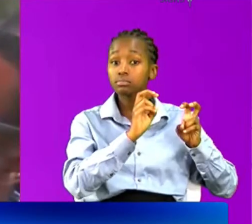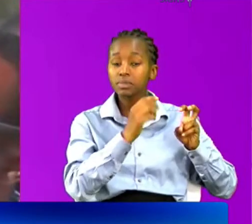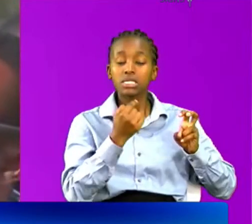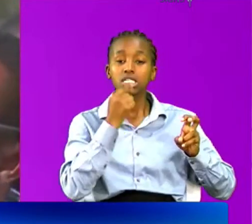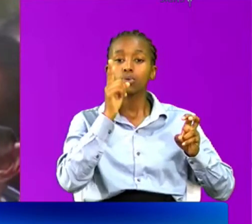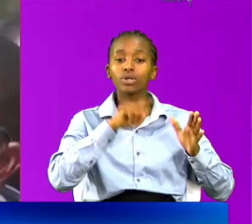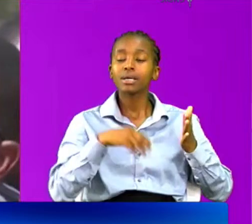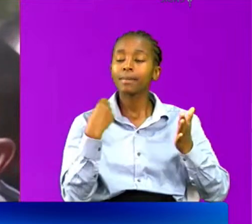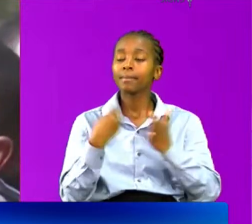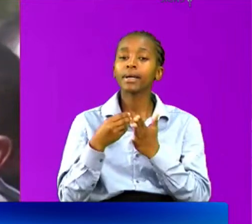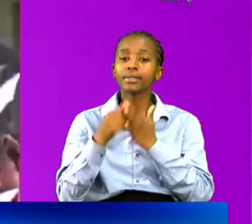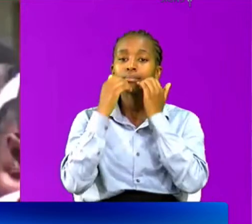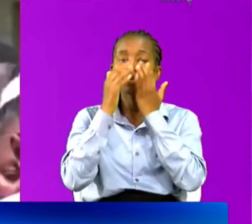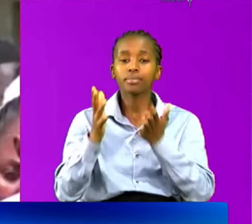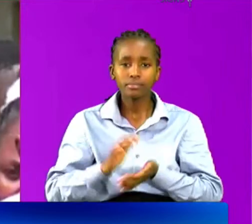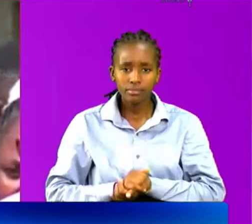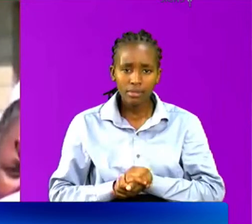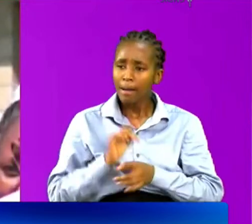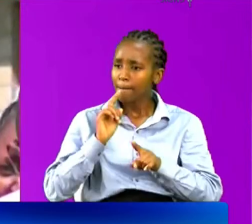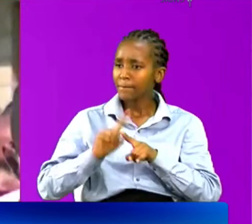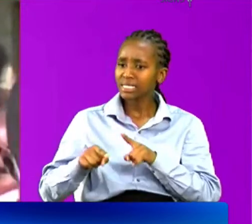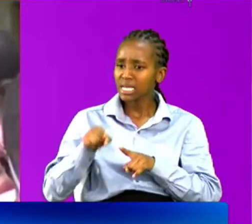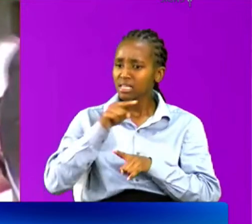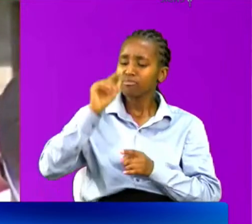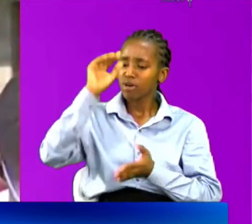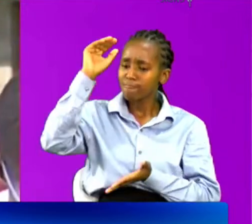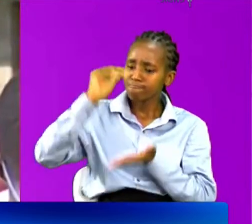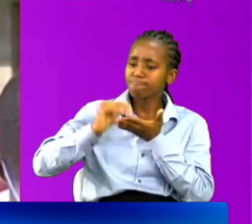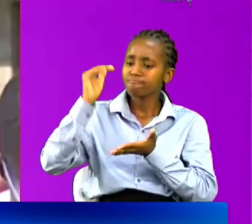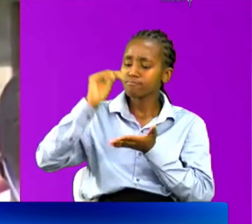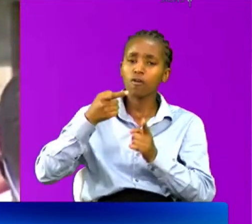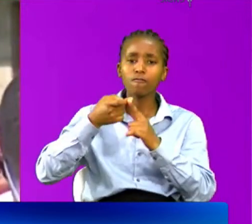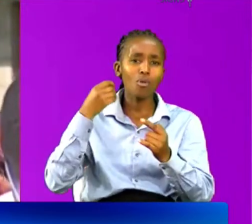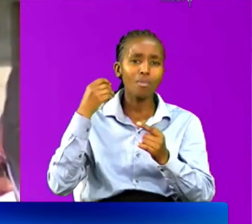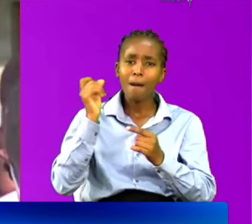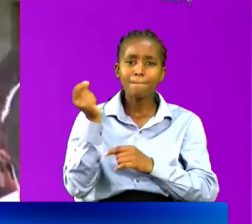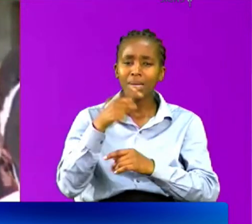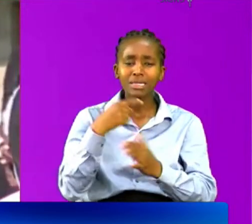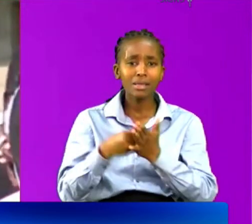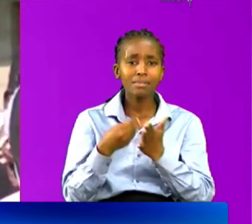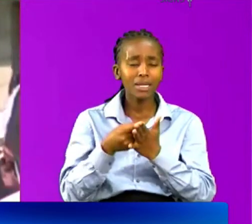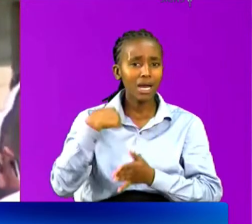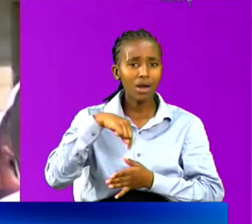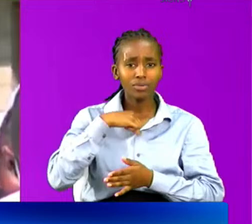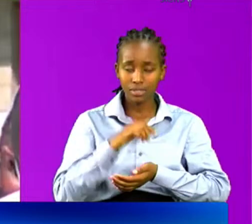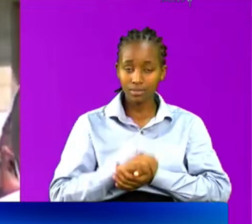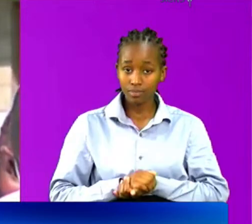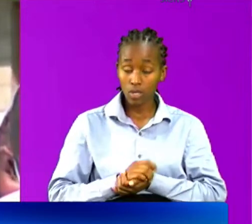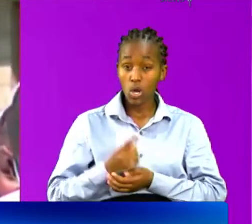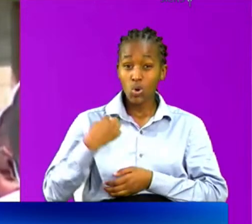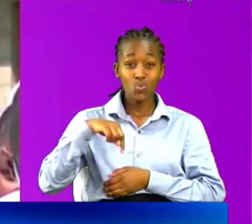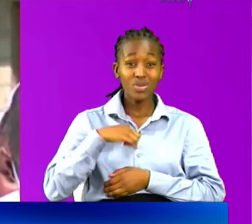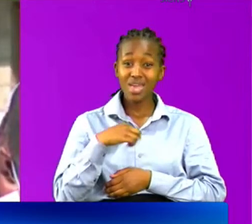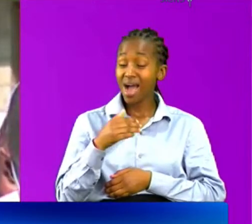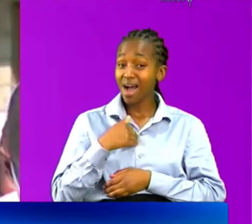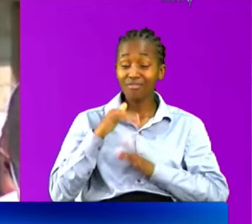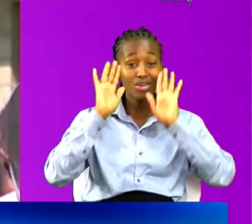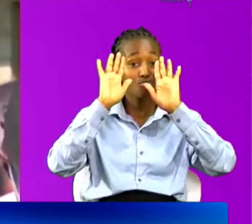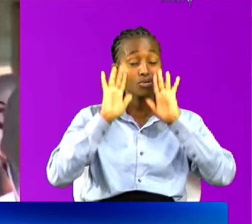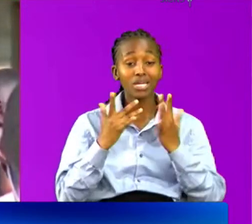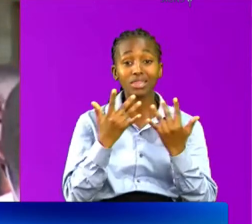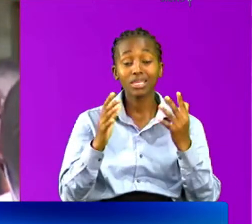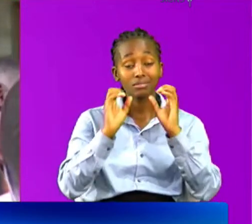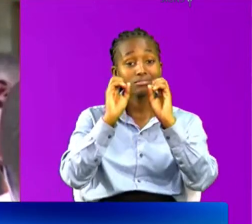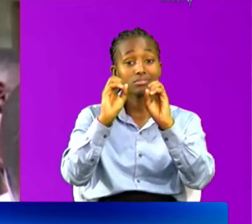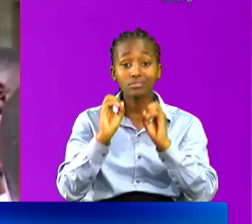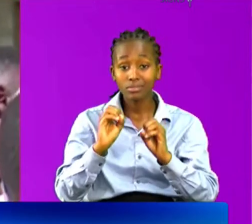yet it's being deducted from our salaries. We lack essential service. We lack essential supplies and infrastructure. Sometimes patients come to us and we are